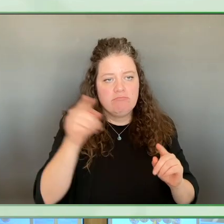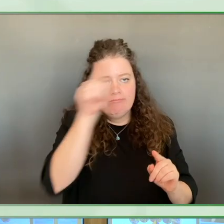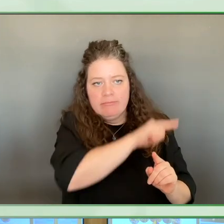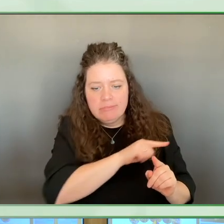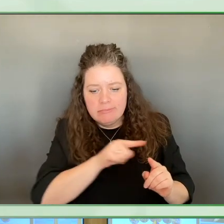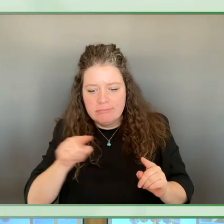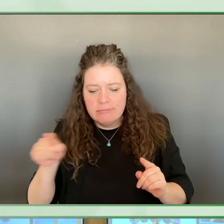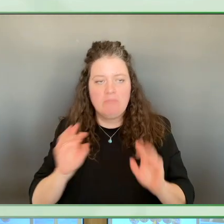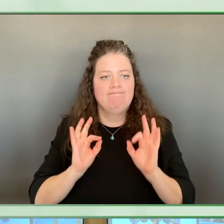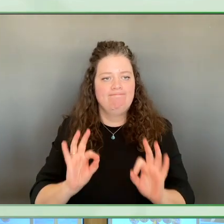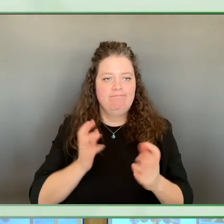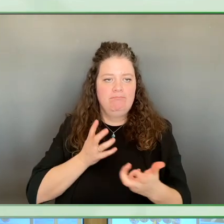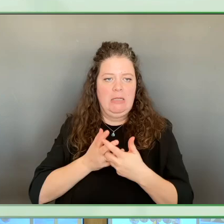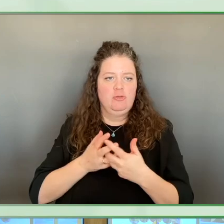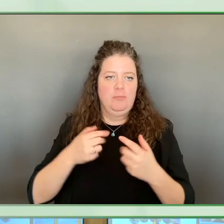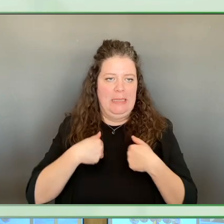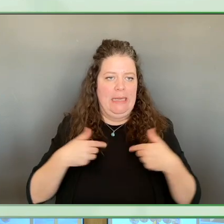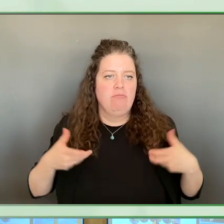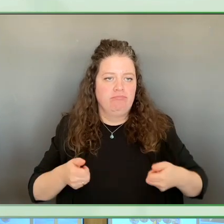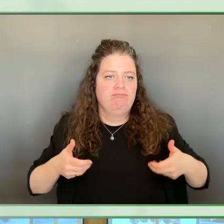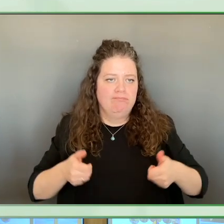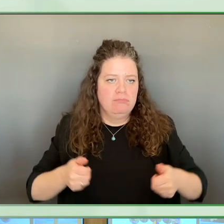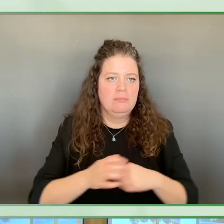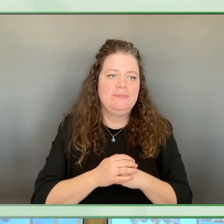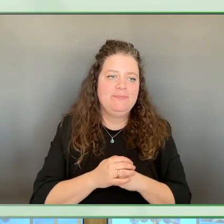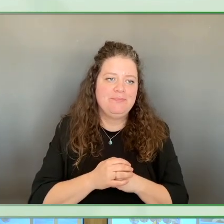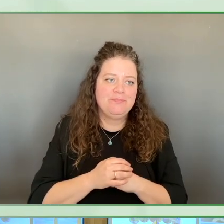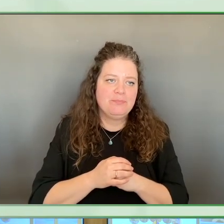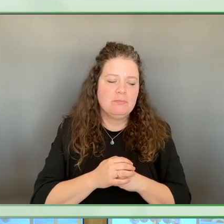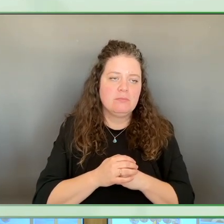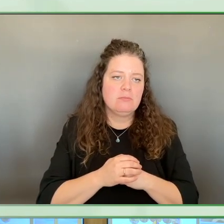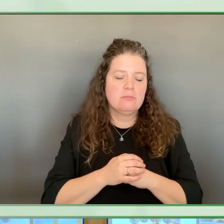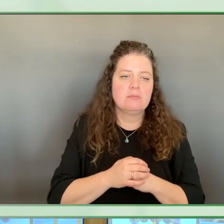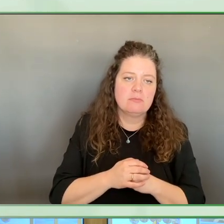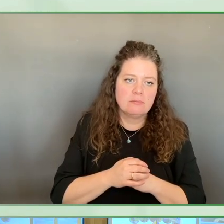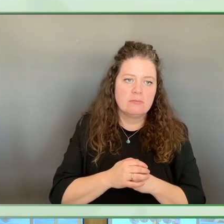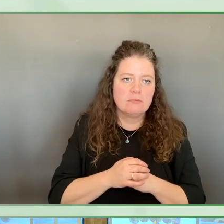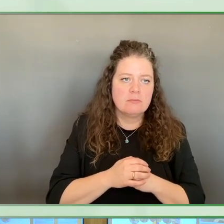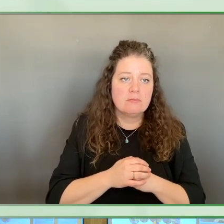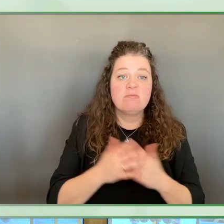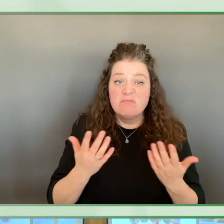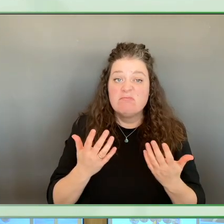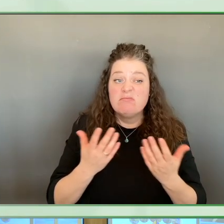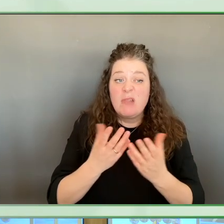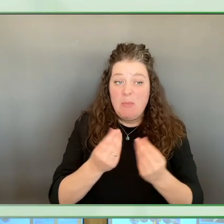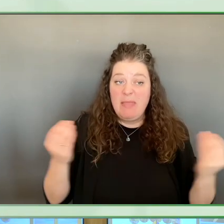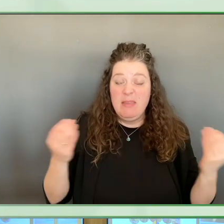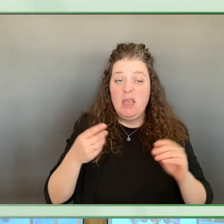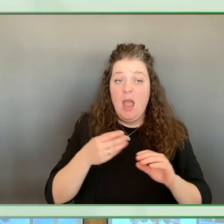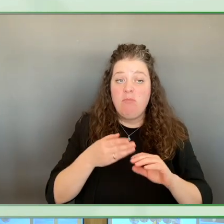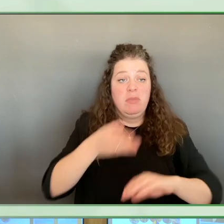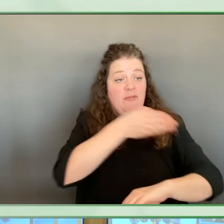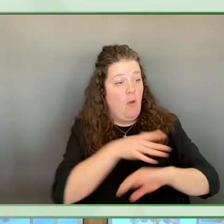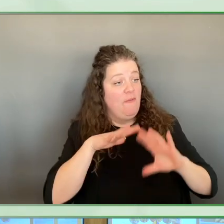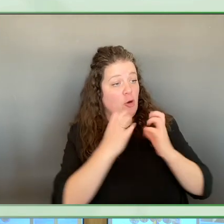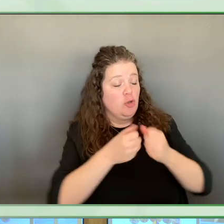And many have come before us starting wheelchair workshops that have in one way or another failed, and many